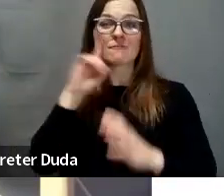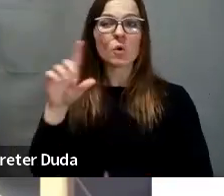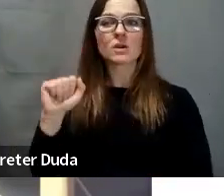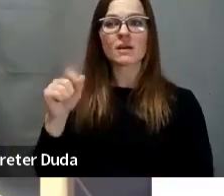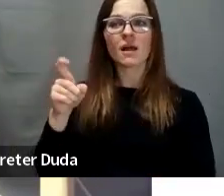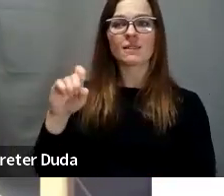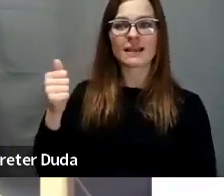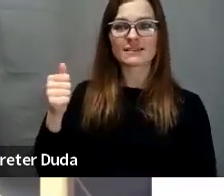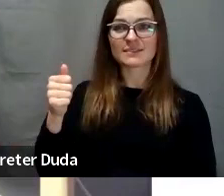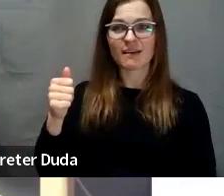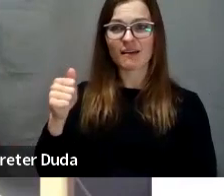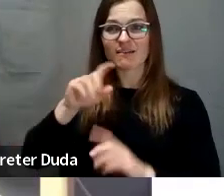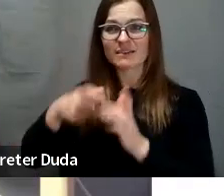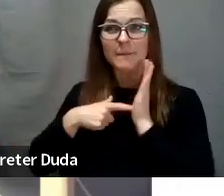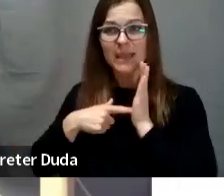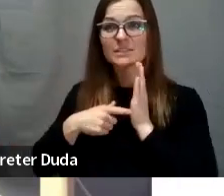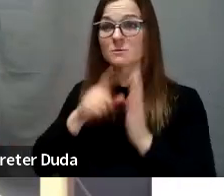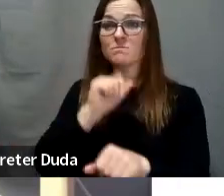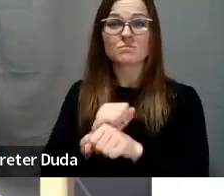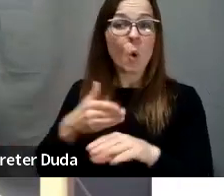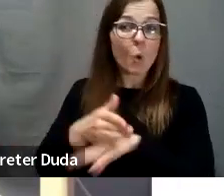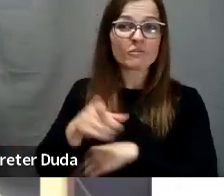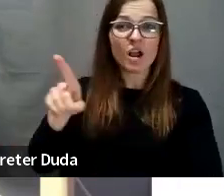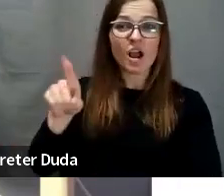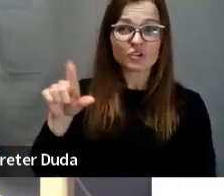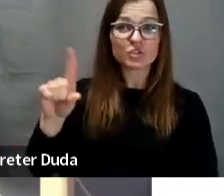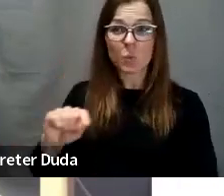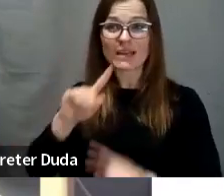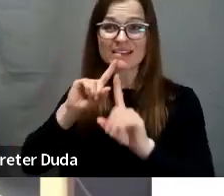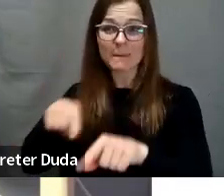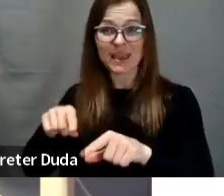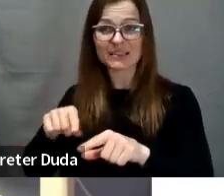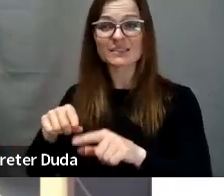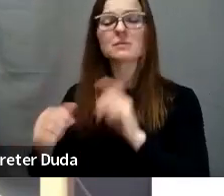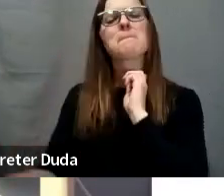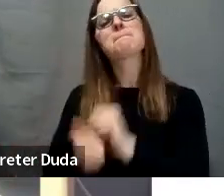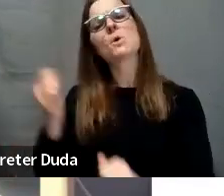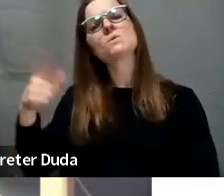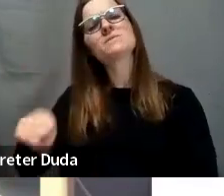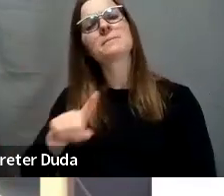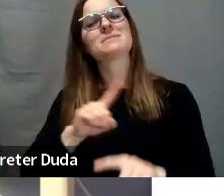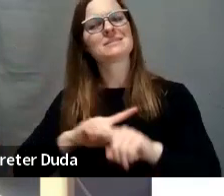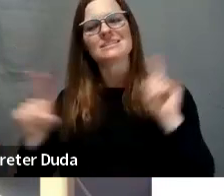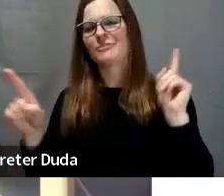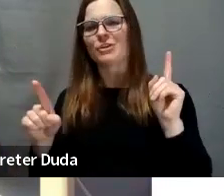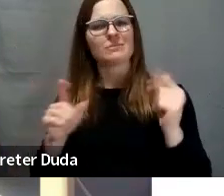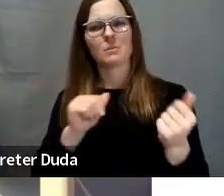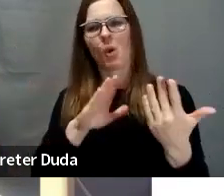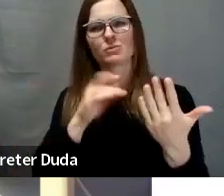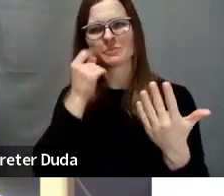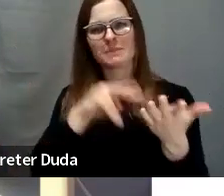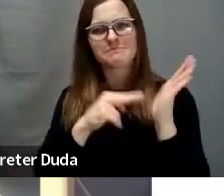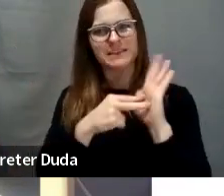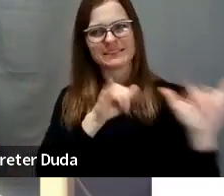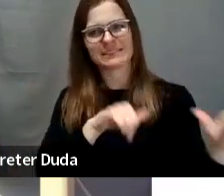particular product, there were over 120. And many of them are a different way of saying the same thing, but there